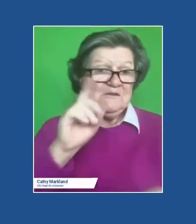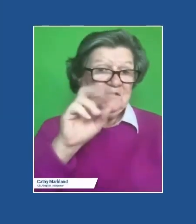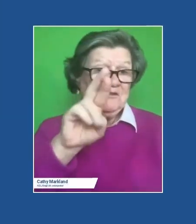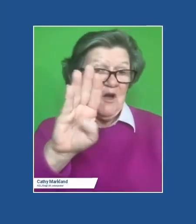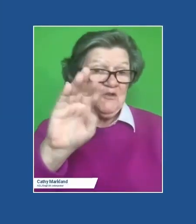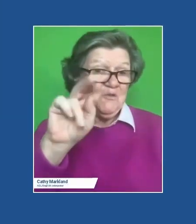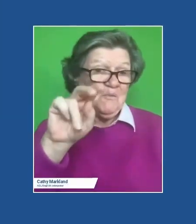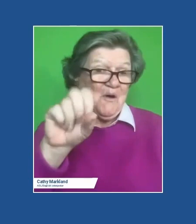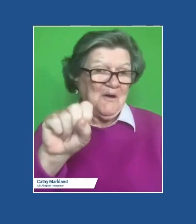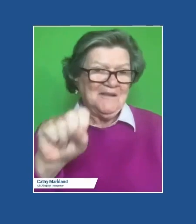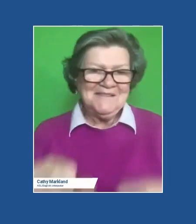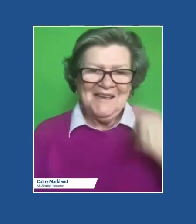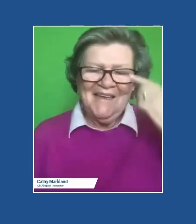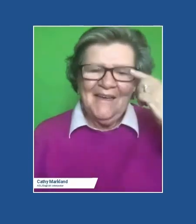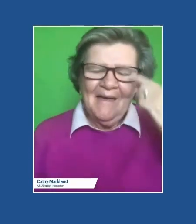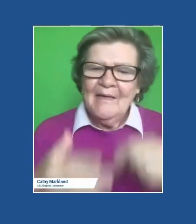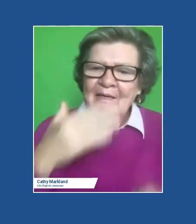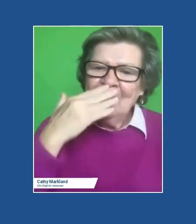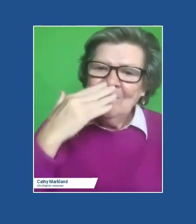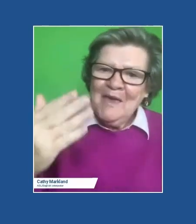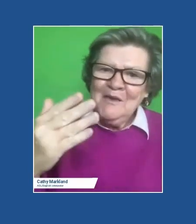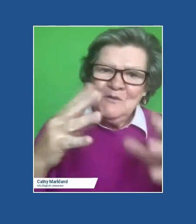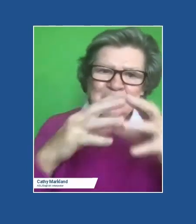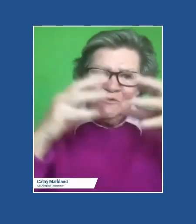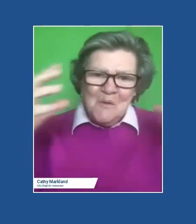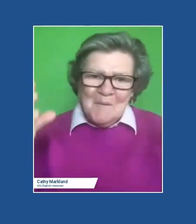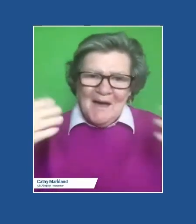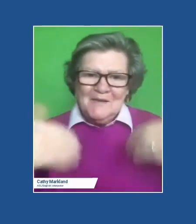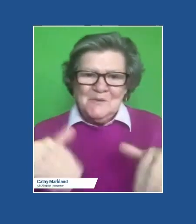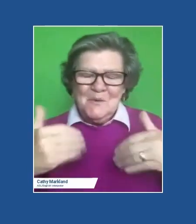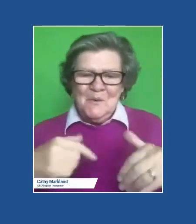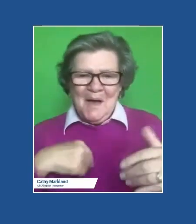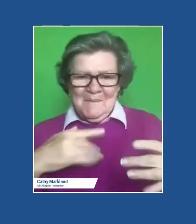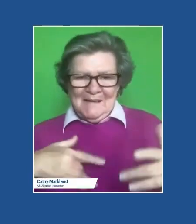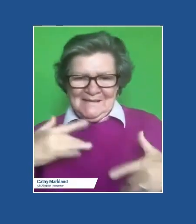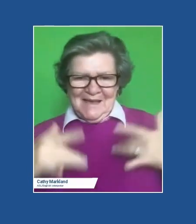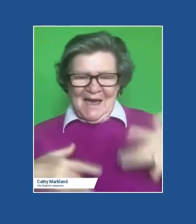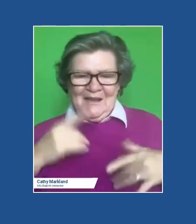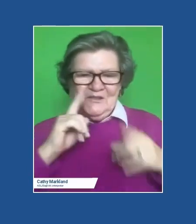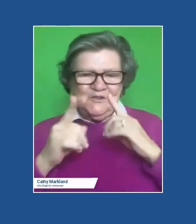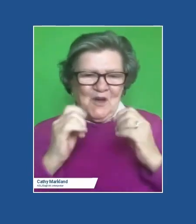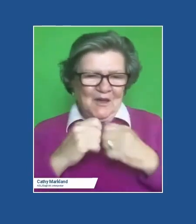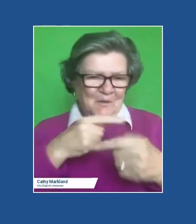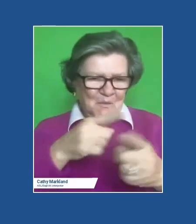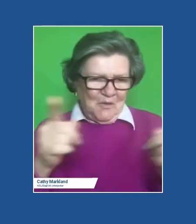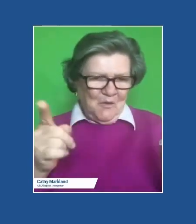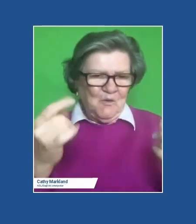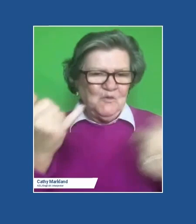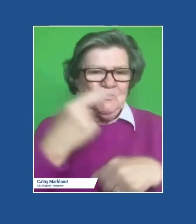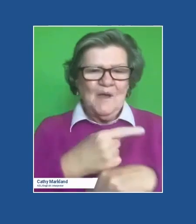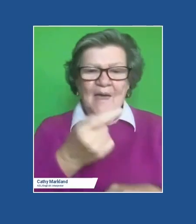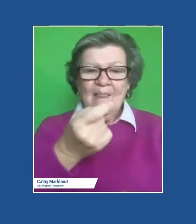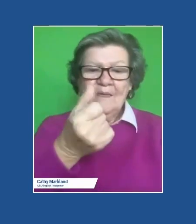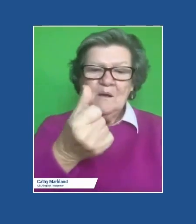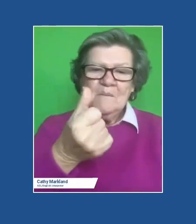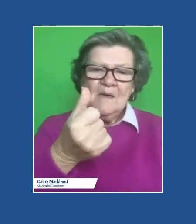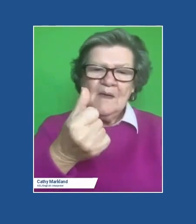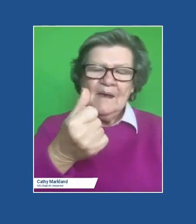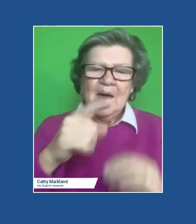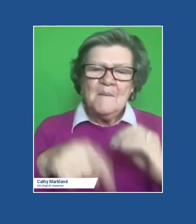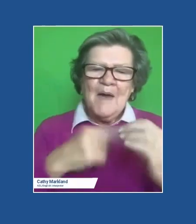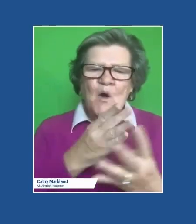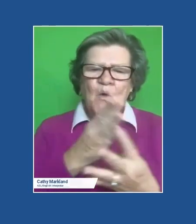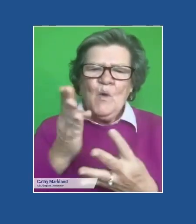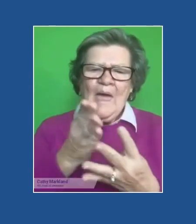All right, thank you so much. I'm very excited to be talking with y'all a little bit today about ways that